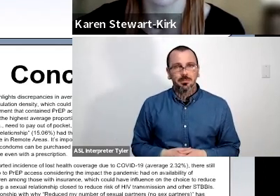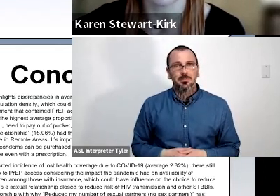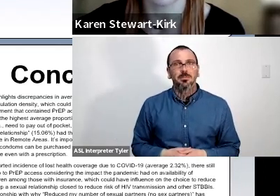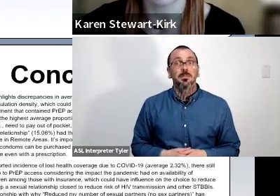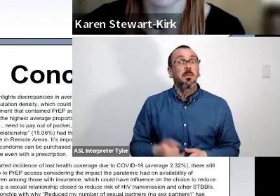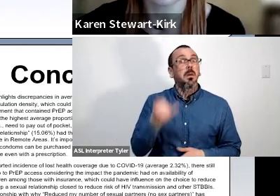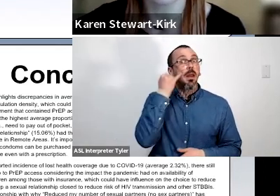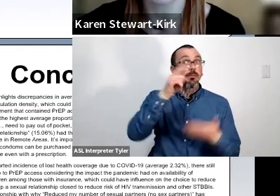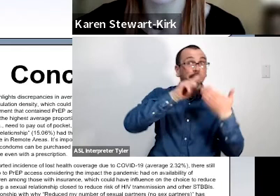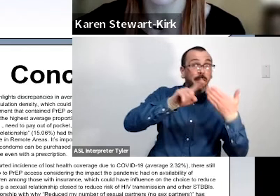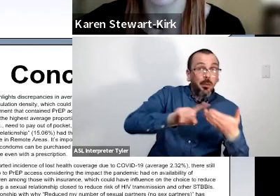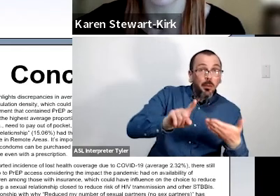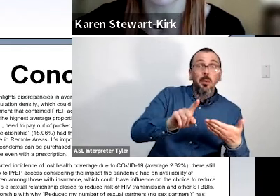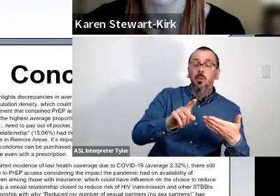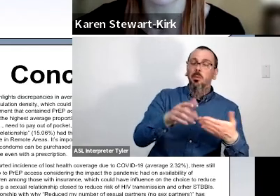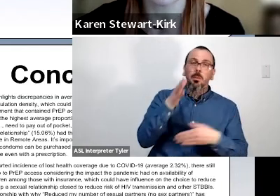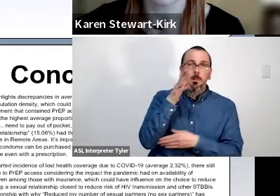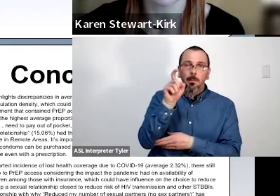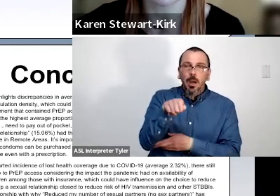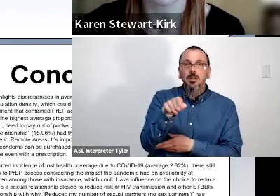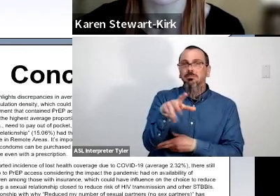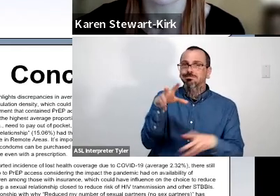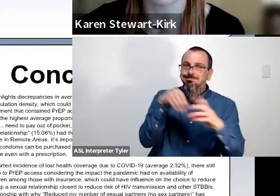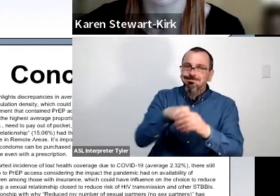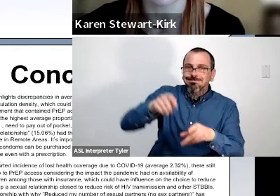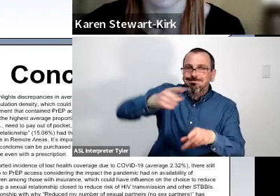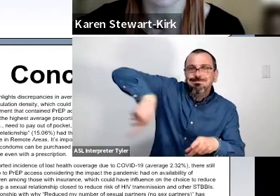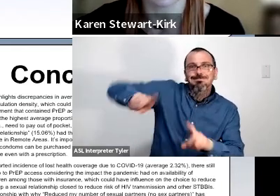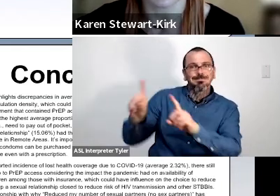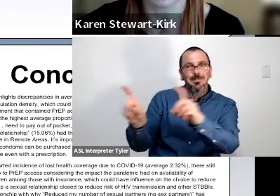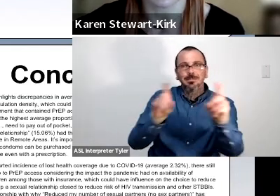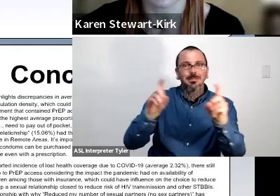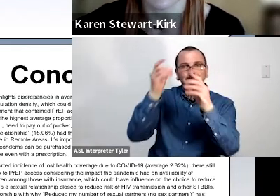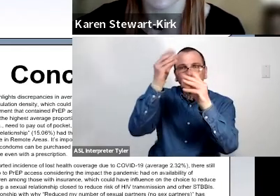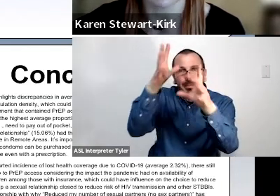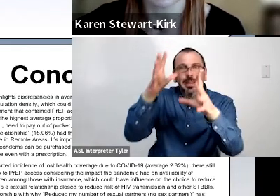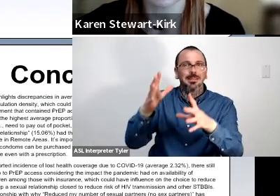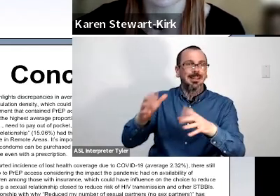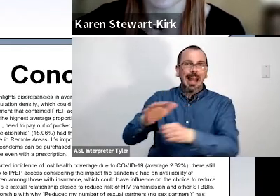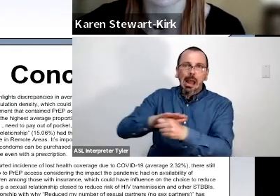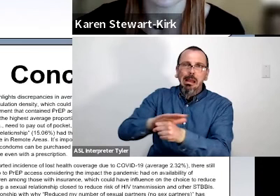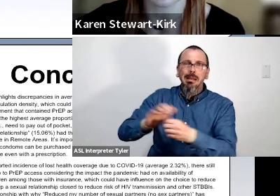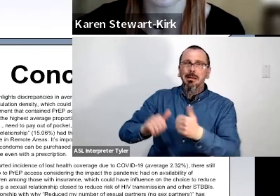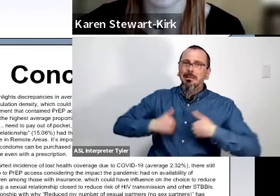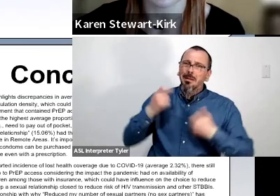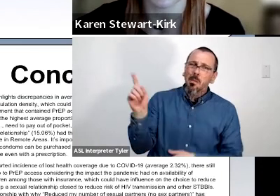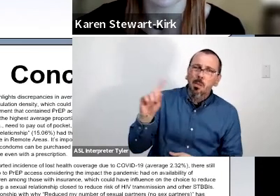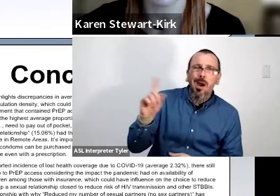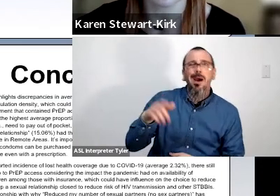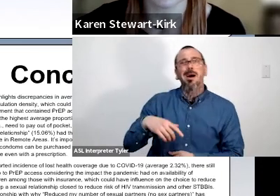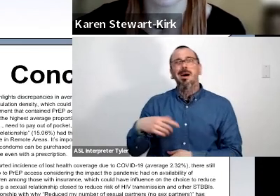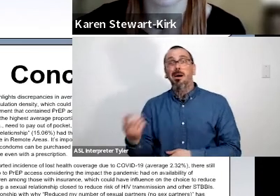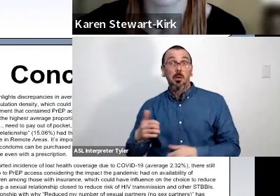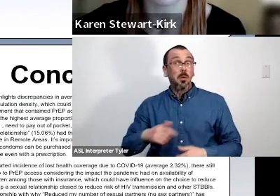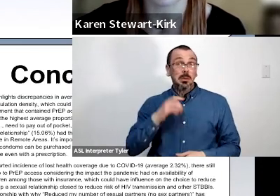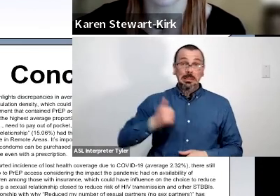of health resources, is incomplete when considering that geopolitical influence by province and territory, immigration status, indigeneity, or even